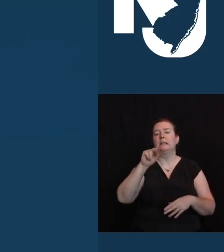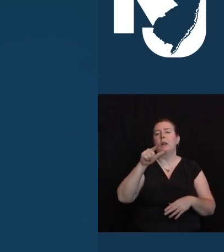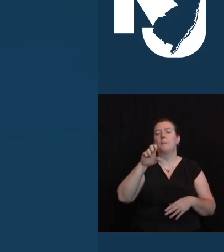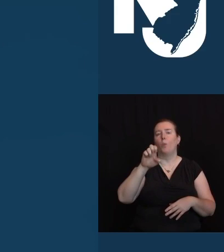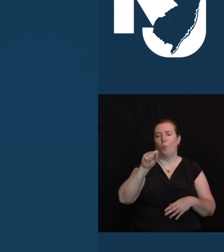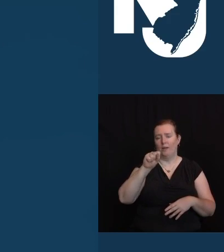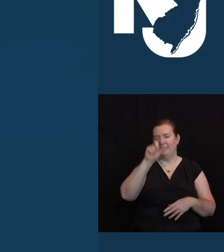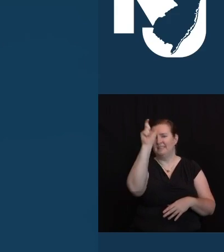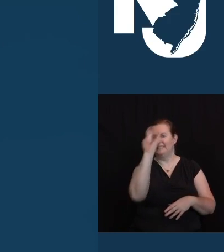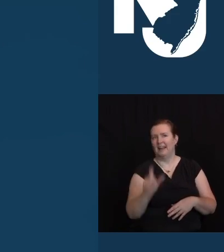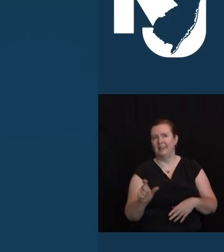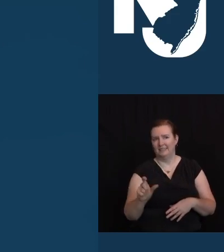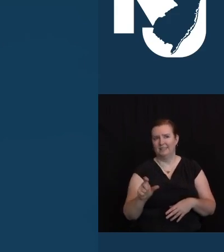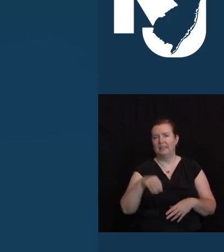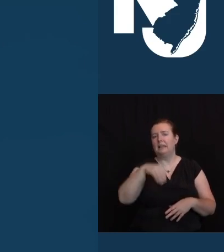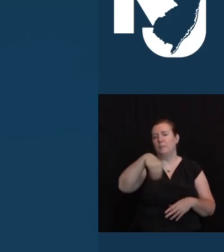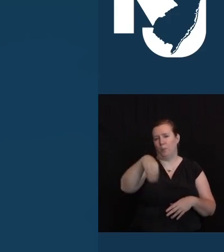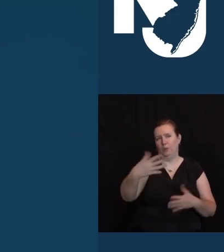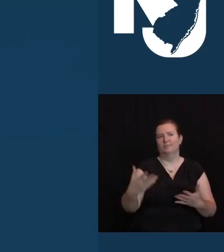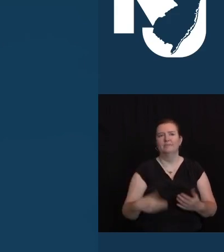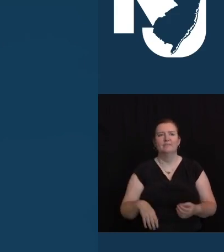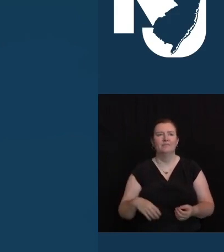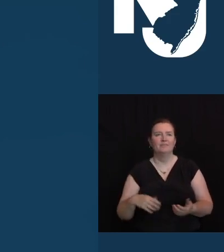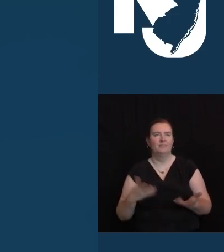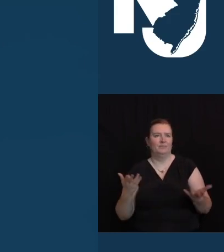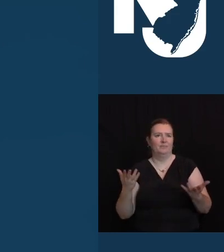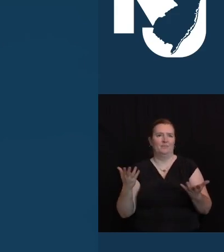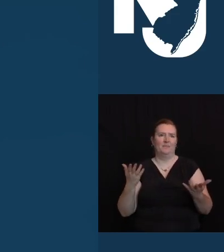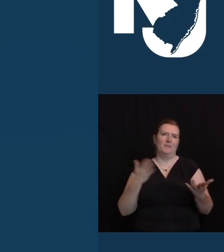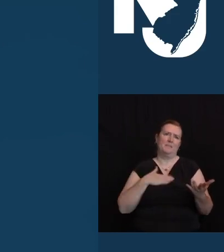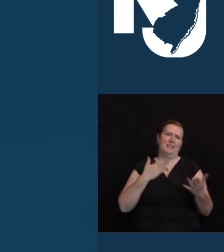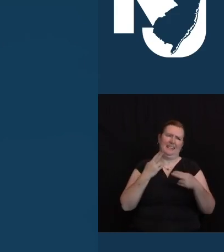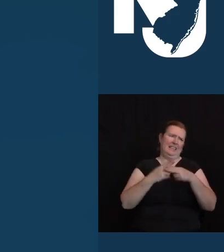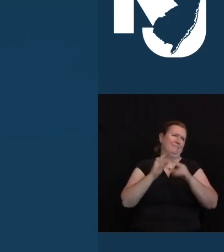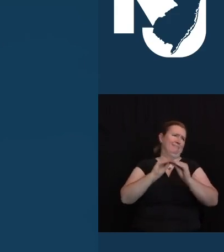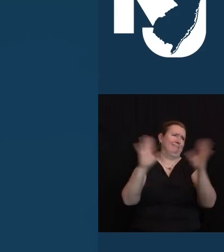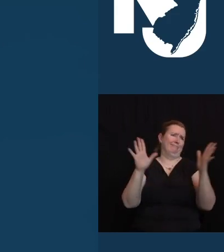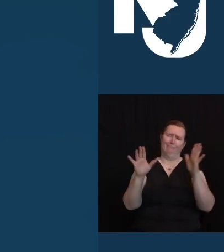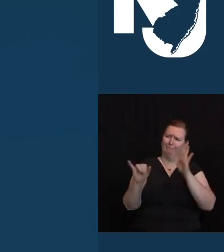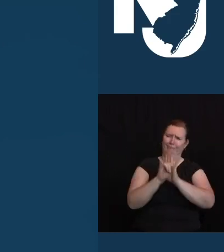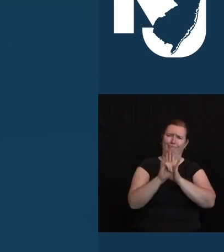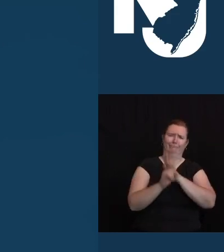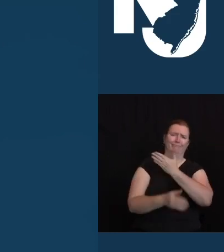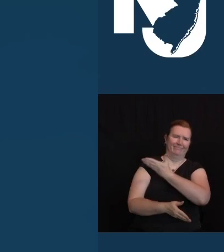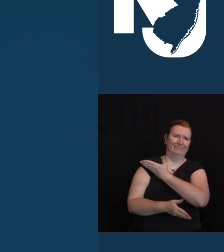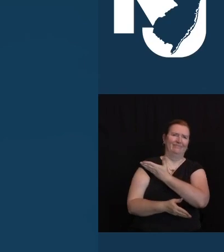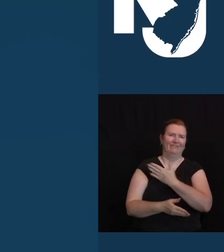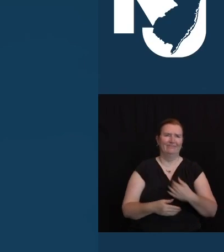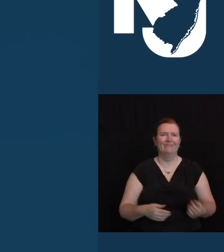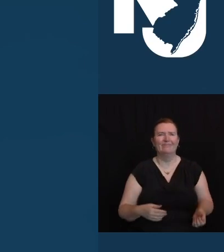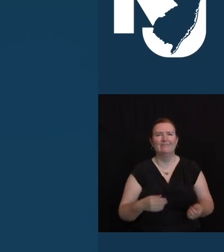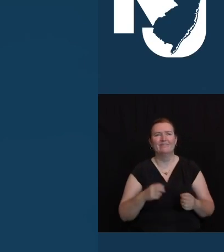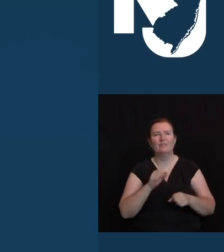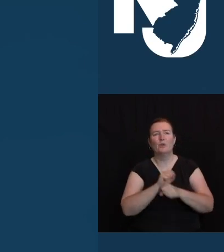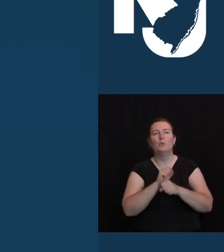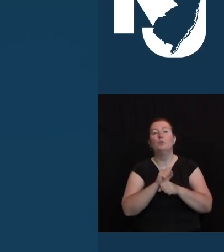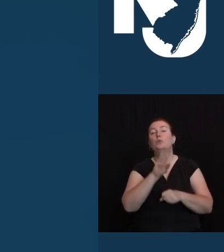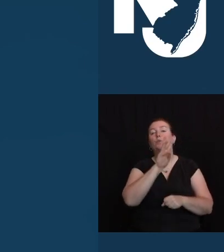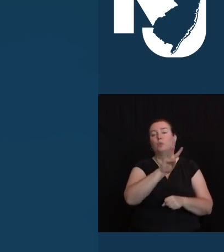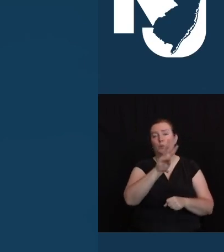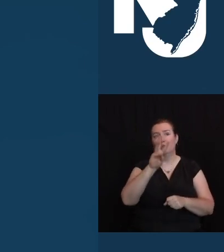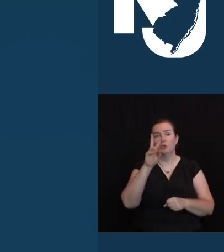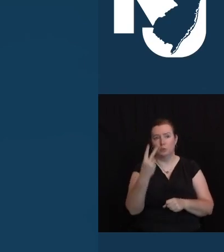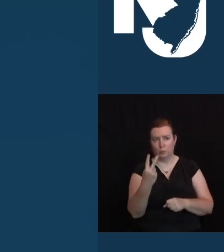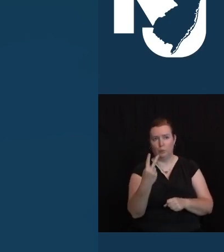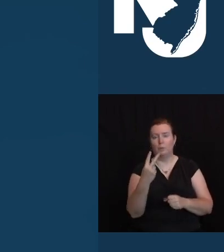say. Santa worked for the Allied forces during World War II, and in a chance encounter met her future husband, a member